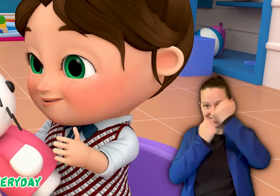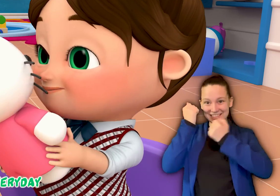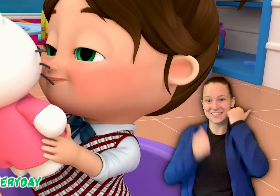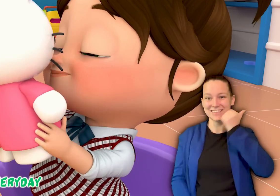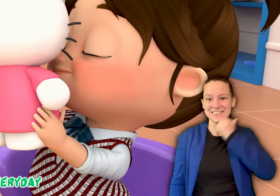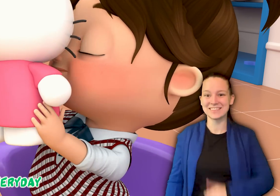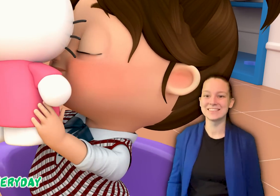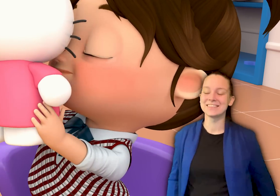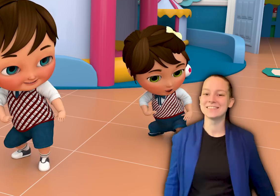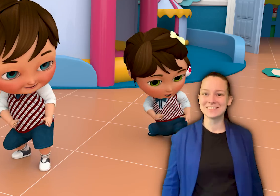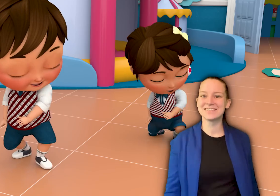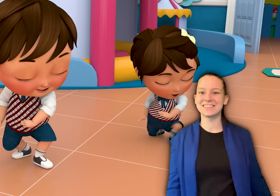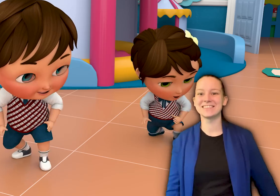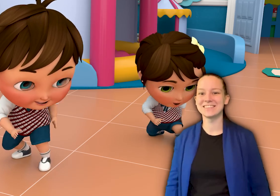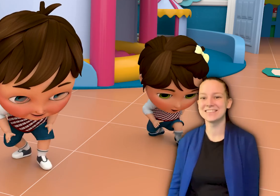every